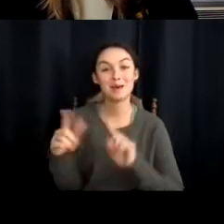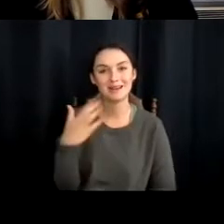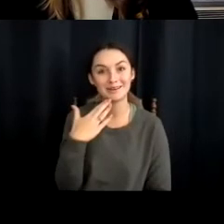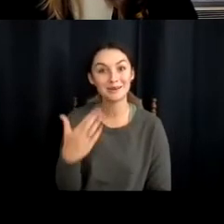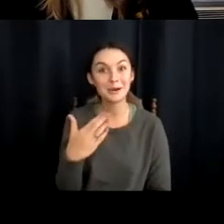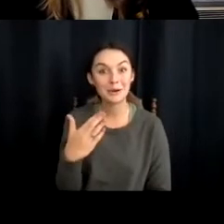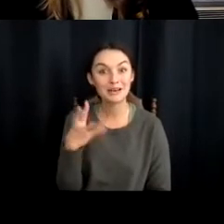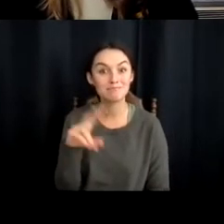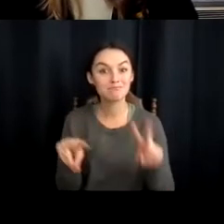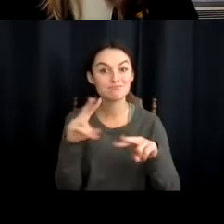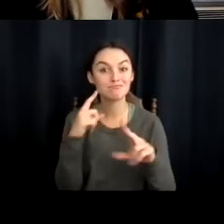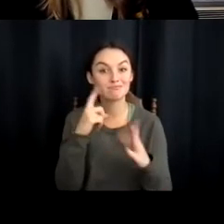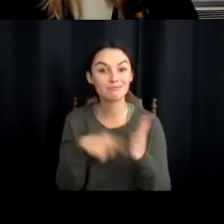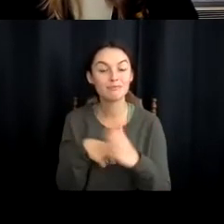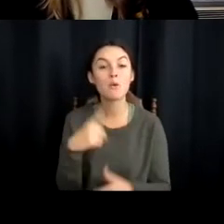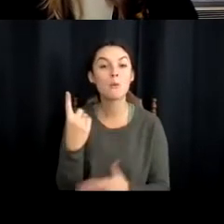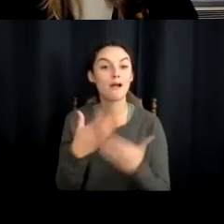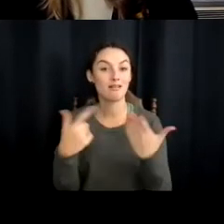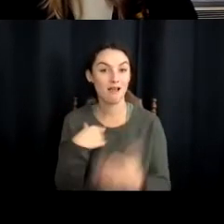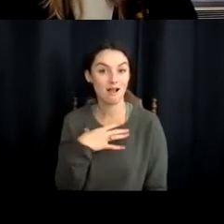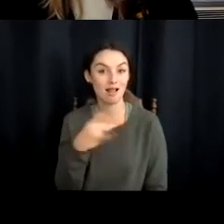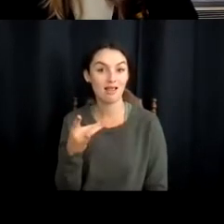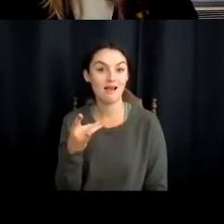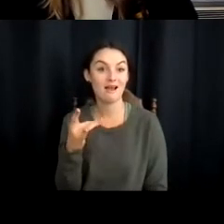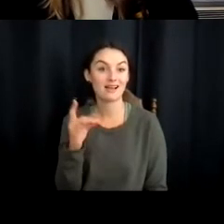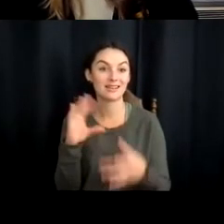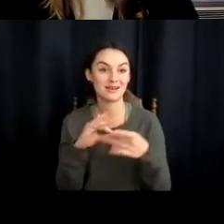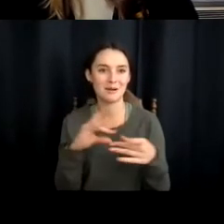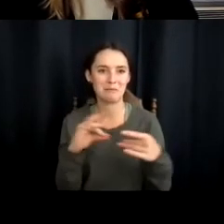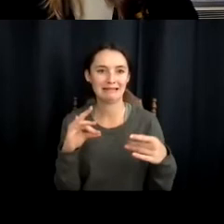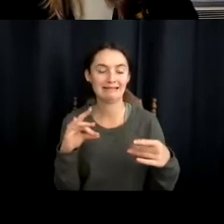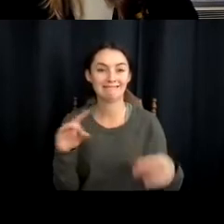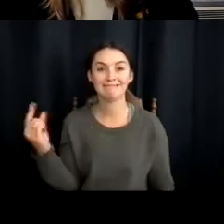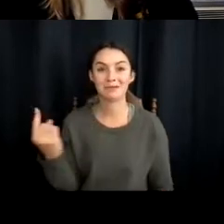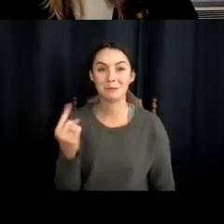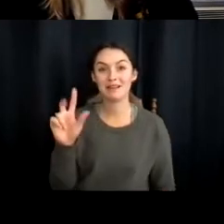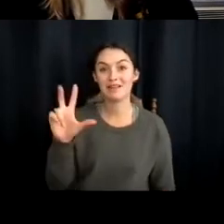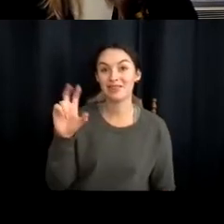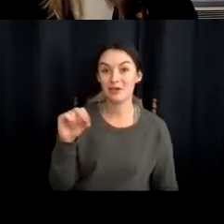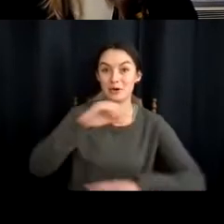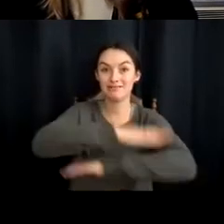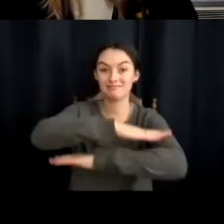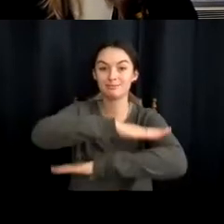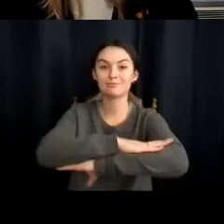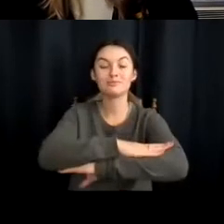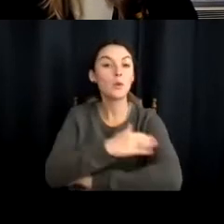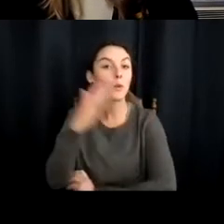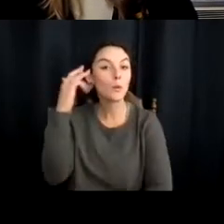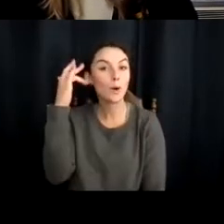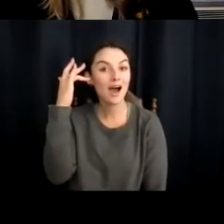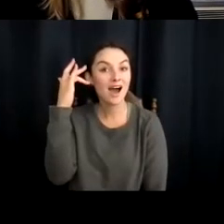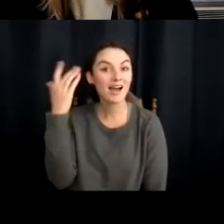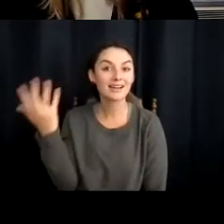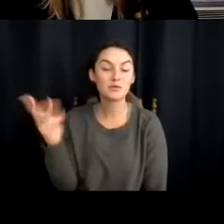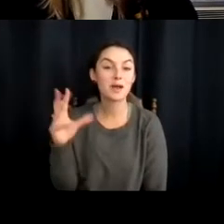insightful things. One thing I like to point out is that there are fewer desks. There are only 30 desks in this room. And that's because even though we have